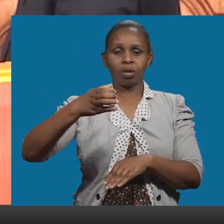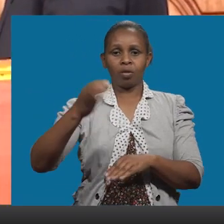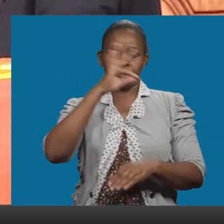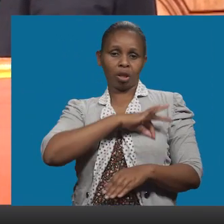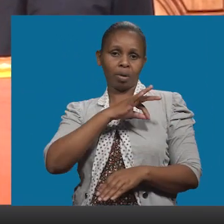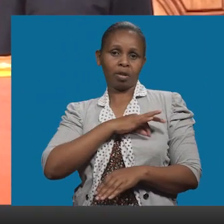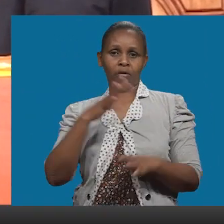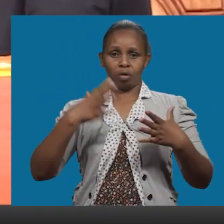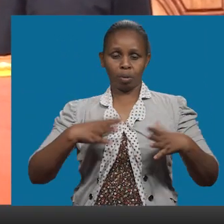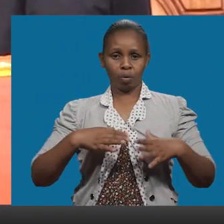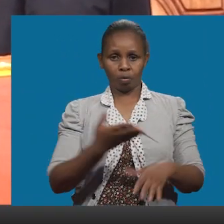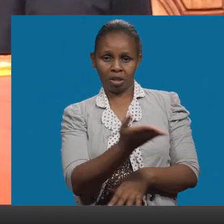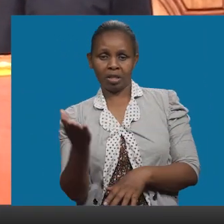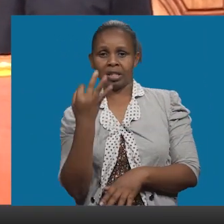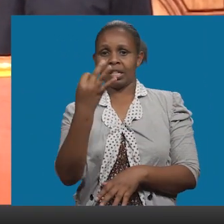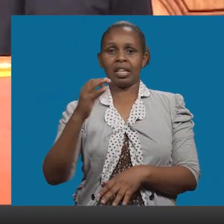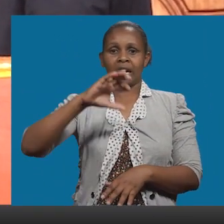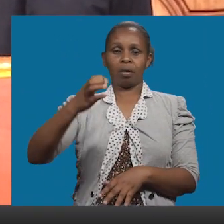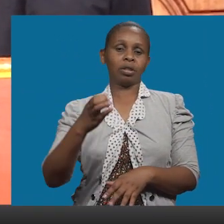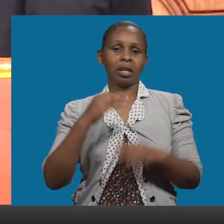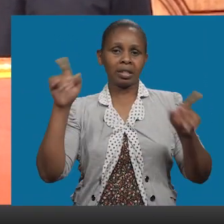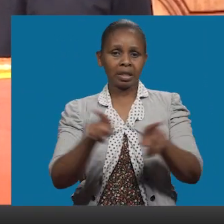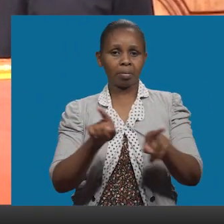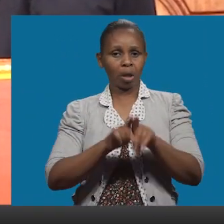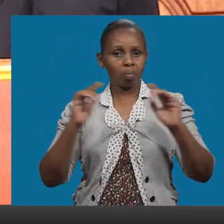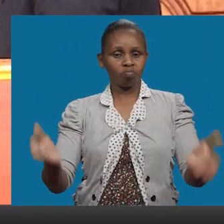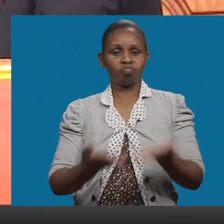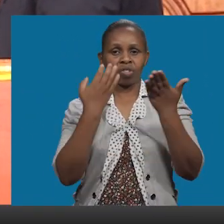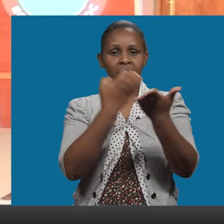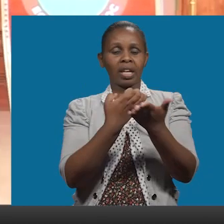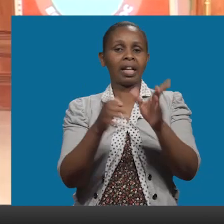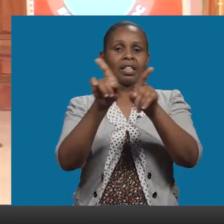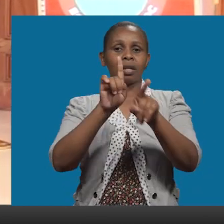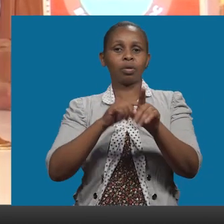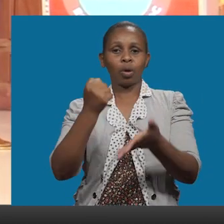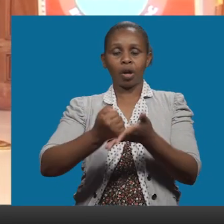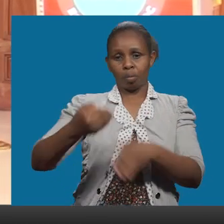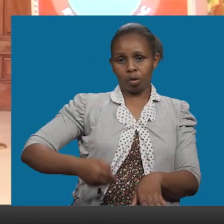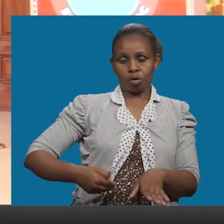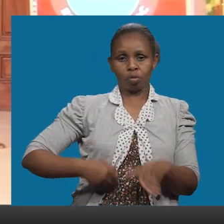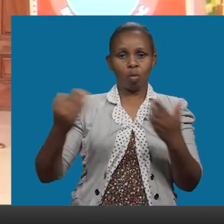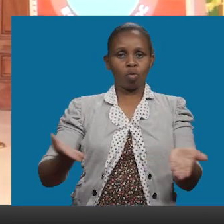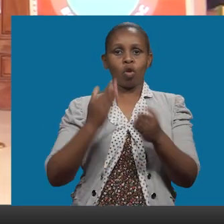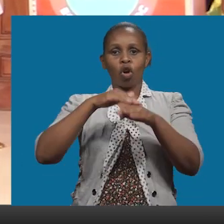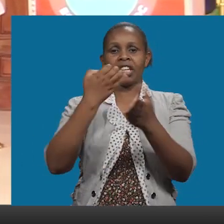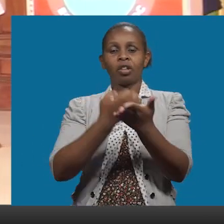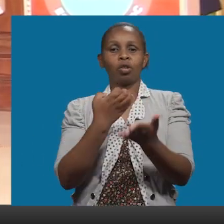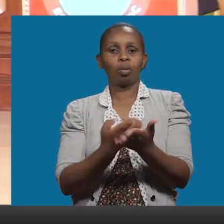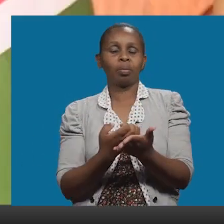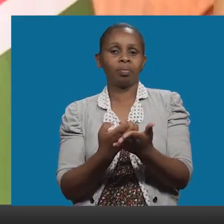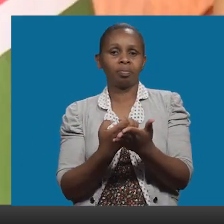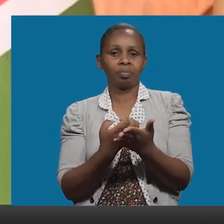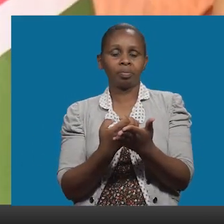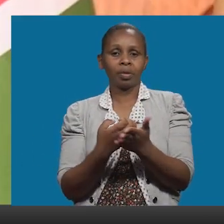kwa manufaa ya wakazi wa kaunti hizi. Masuala kuboresha uchumi, miundombinu na kuwawezesha vijana kujiinua